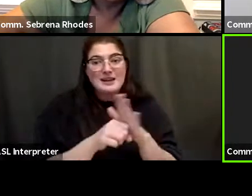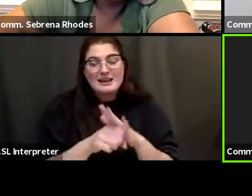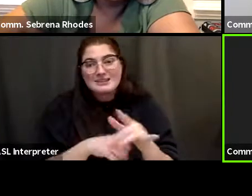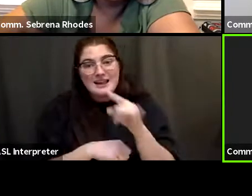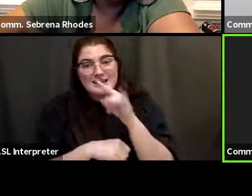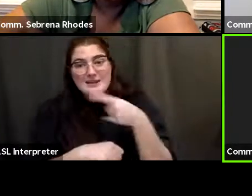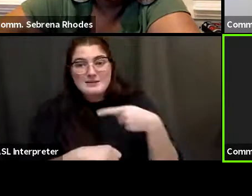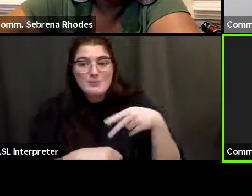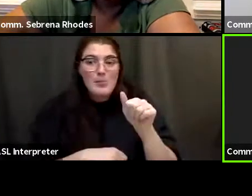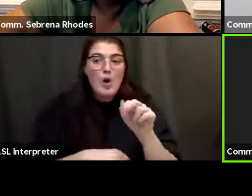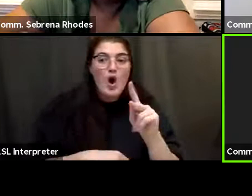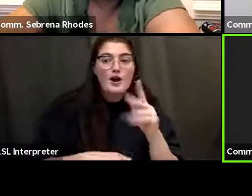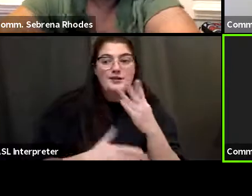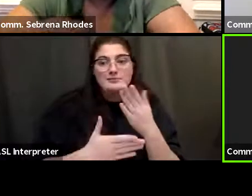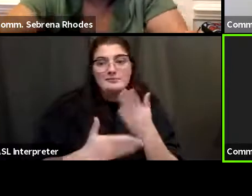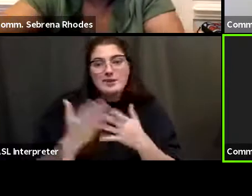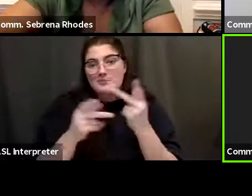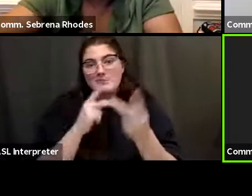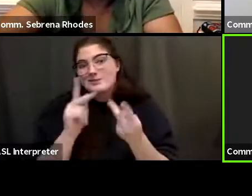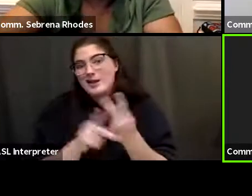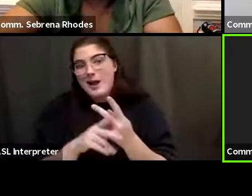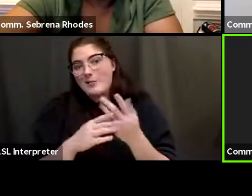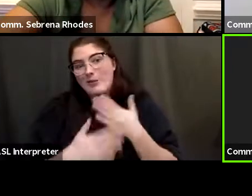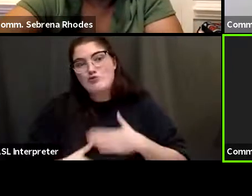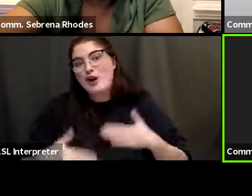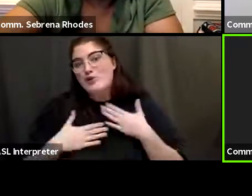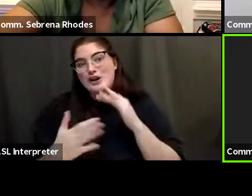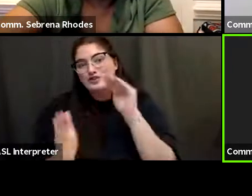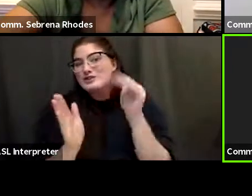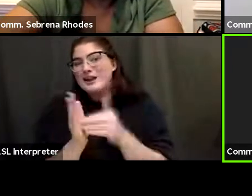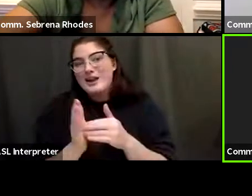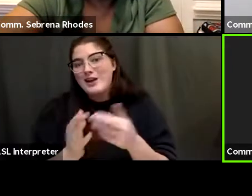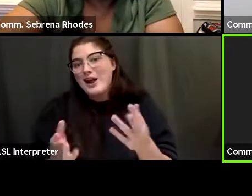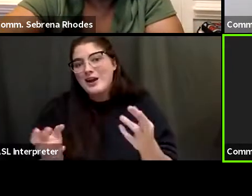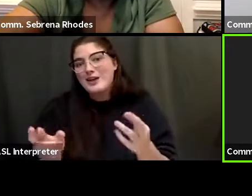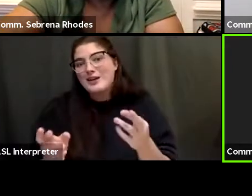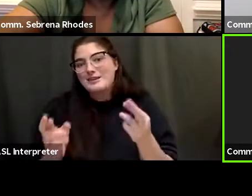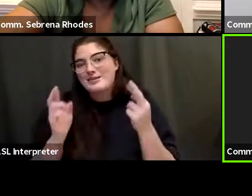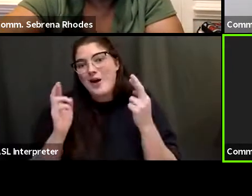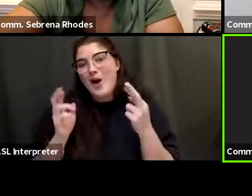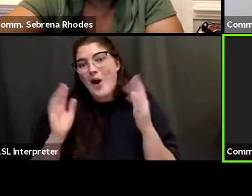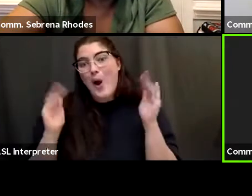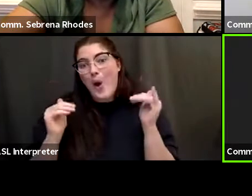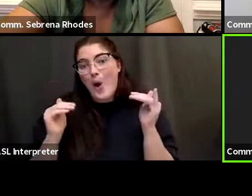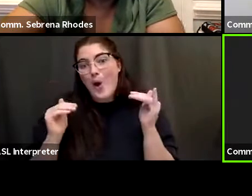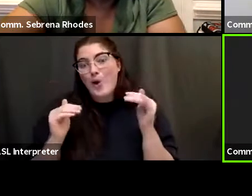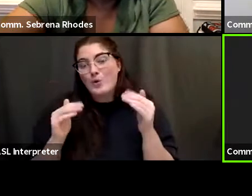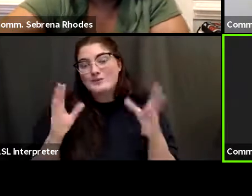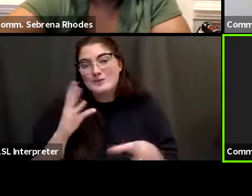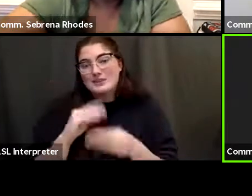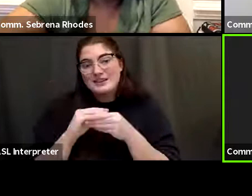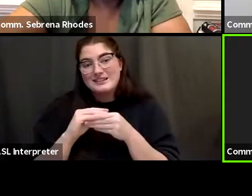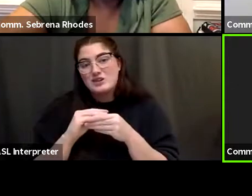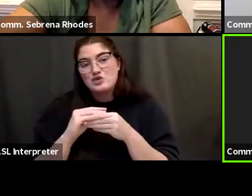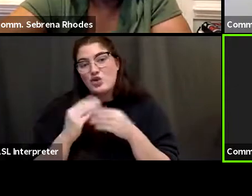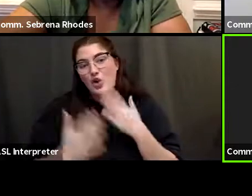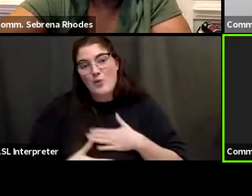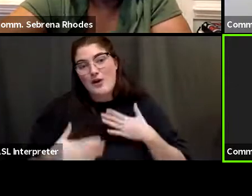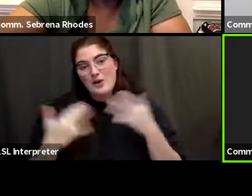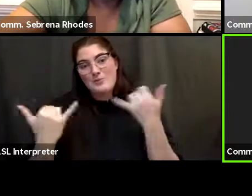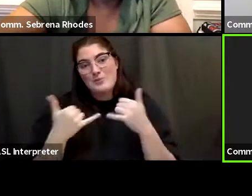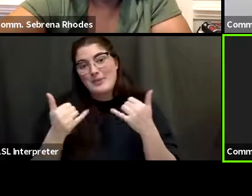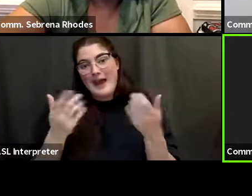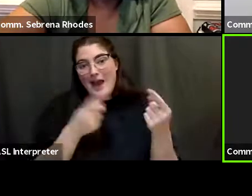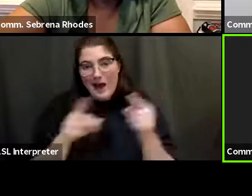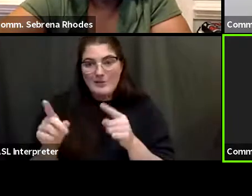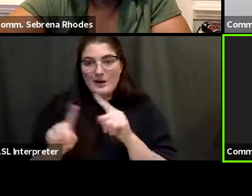of recreation center in hopes of the additional recreational play we have coming forth. But this is just